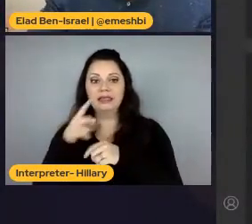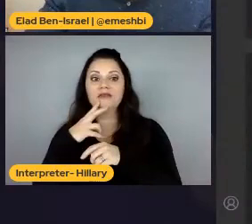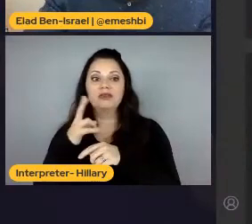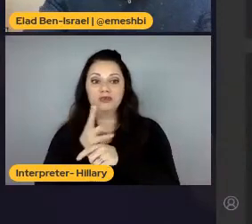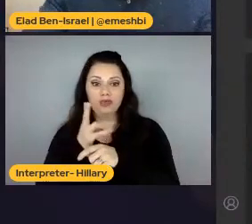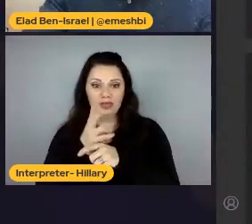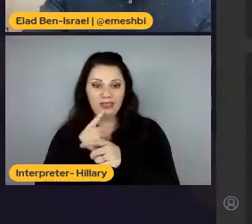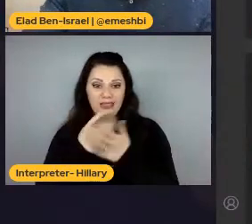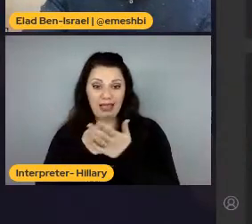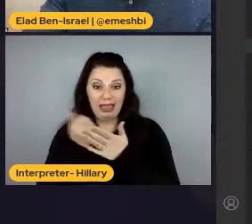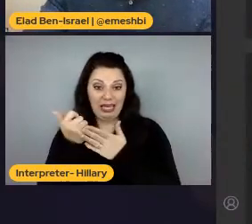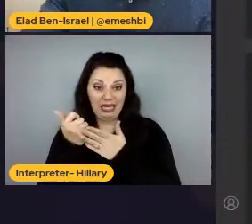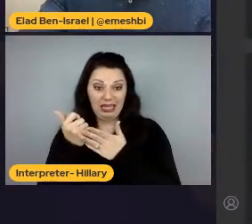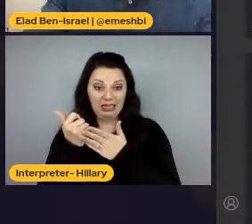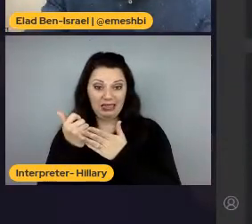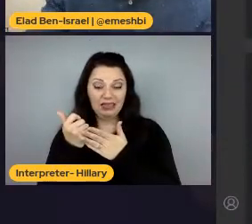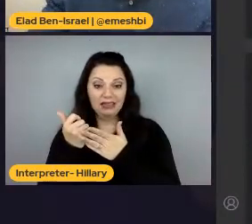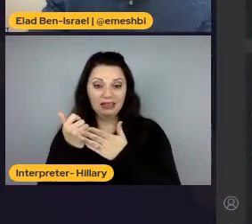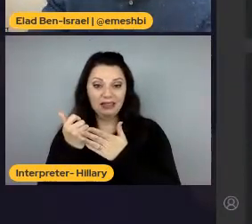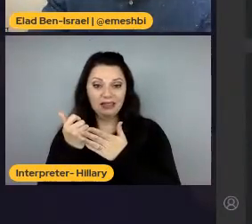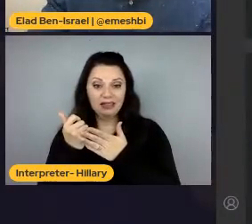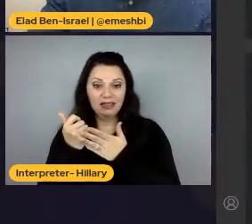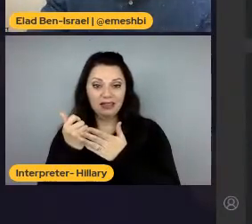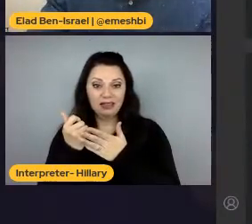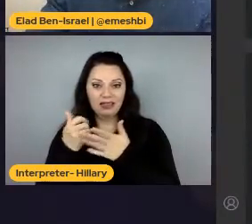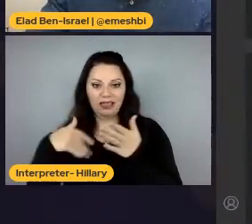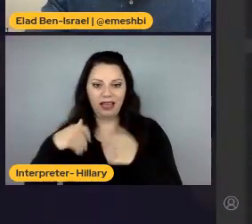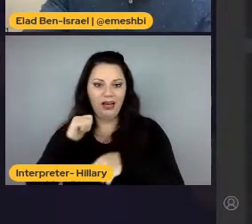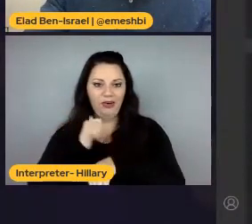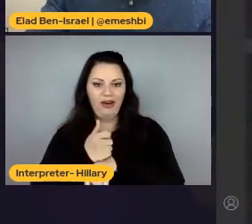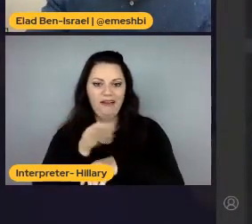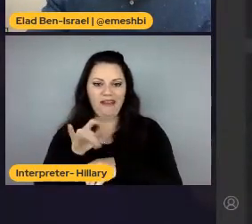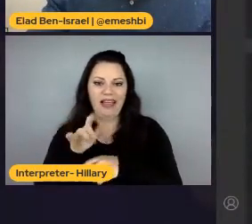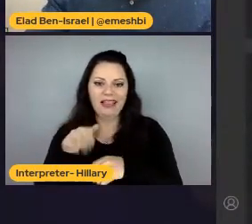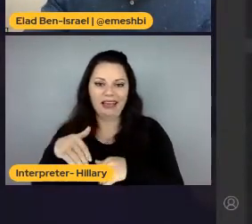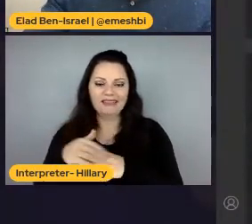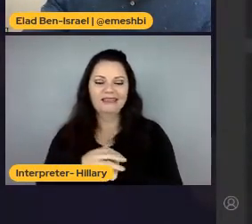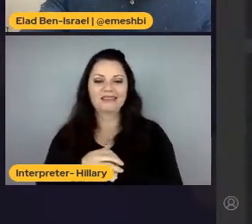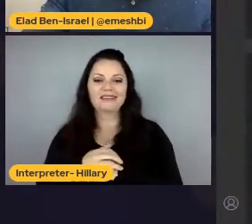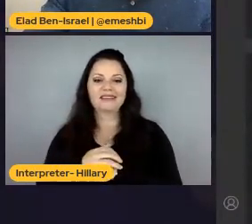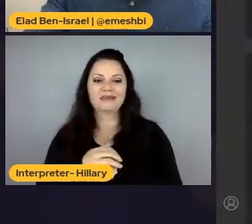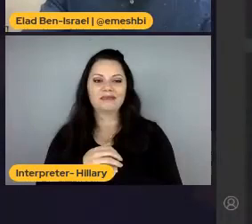because I didn't create the file yet.